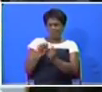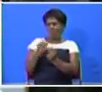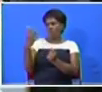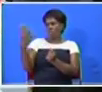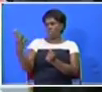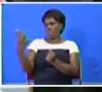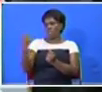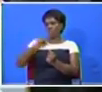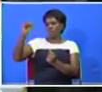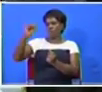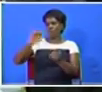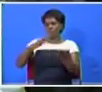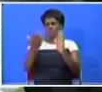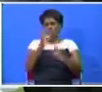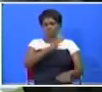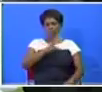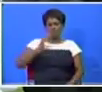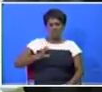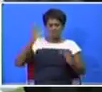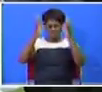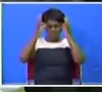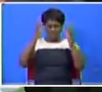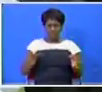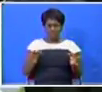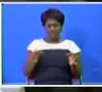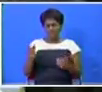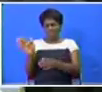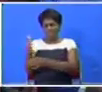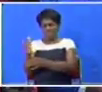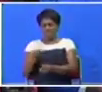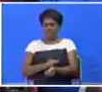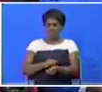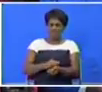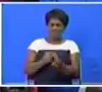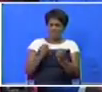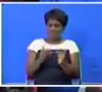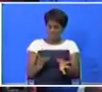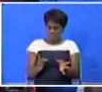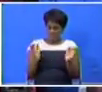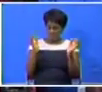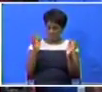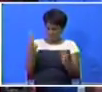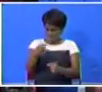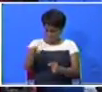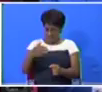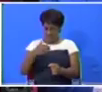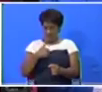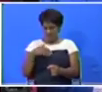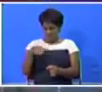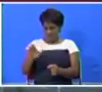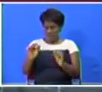candidates appeared before the committee, and the decision shall be made between Thursday and Friday. If any shall be found guilty, he or she